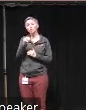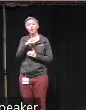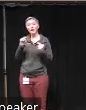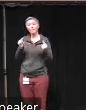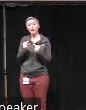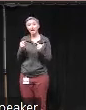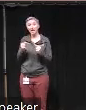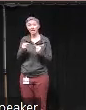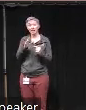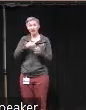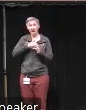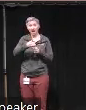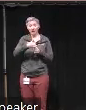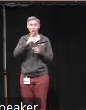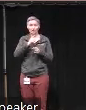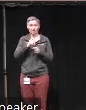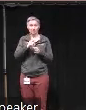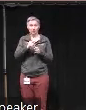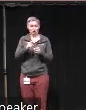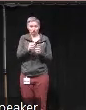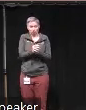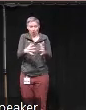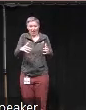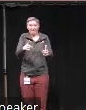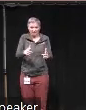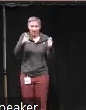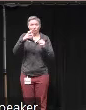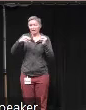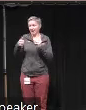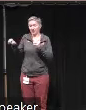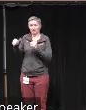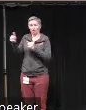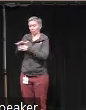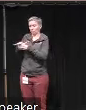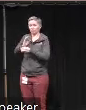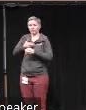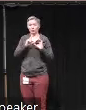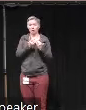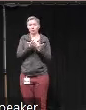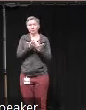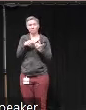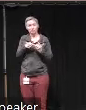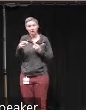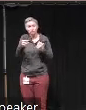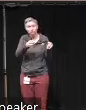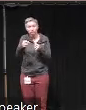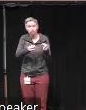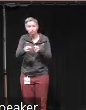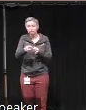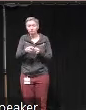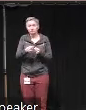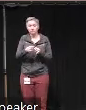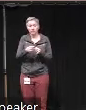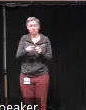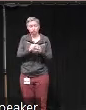the fastest growing area of our department as they are bringing in excellent